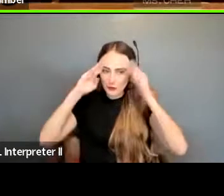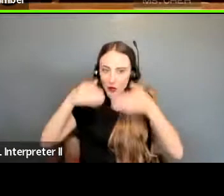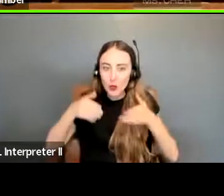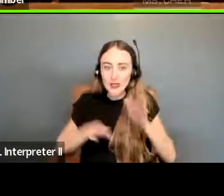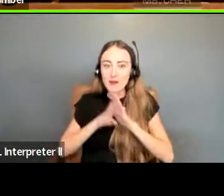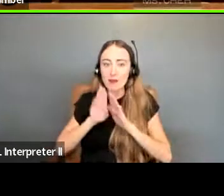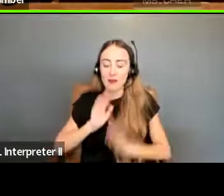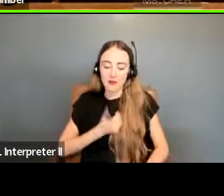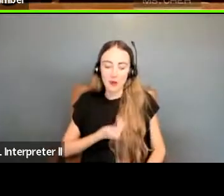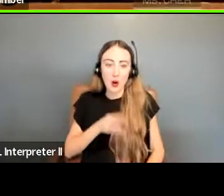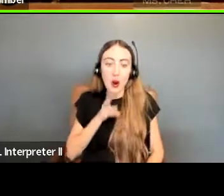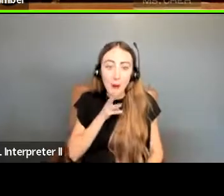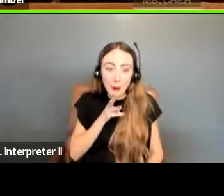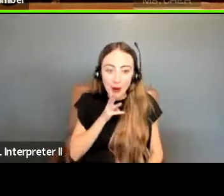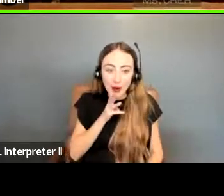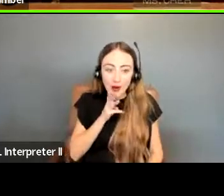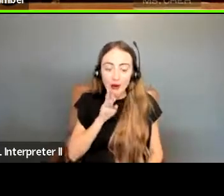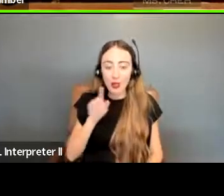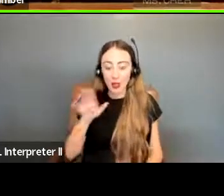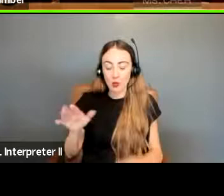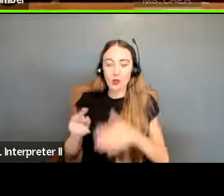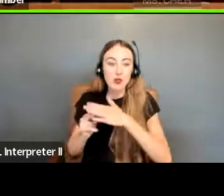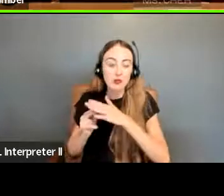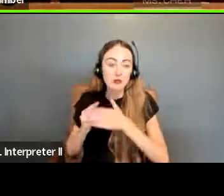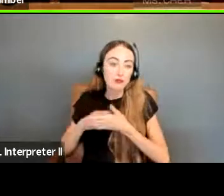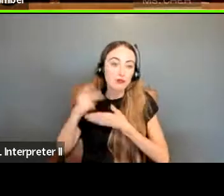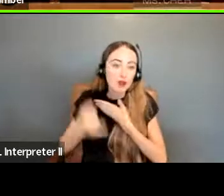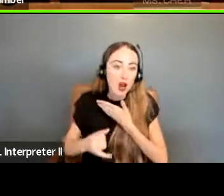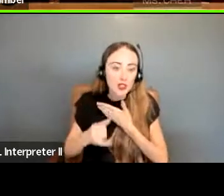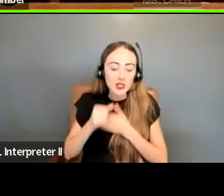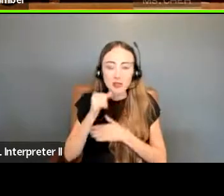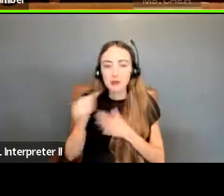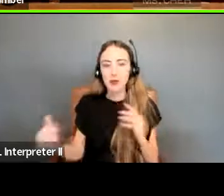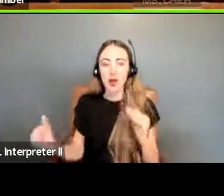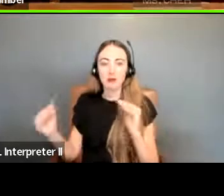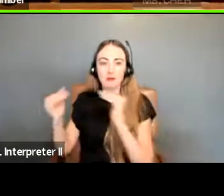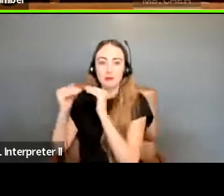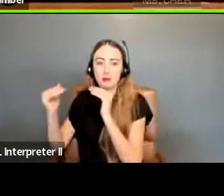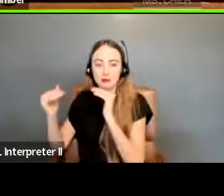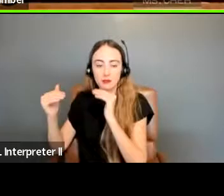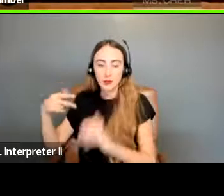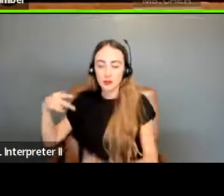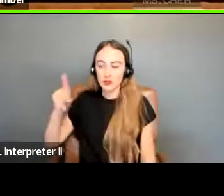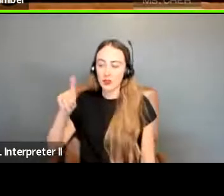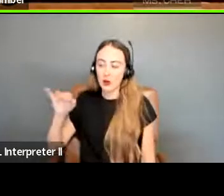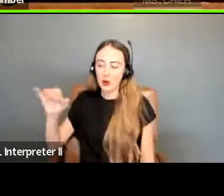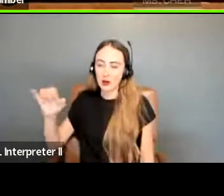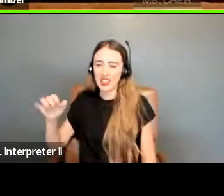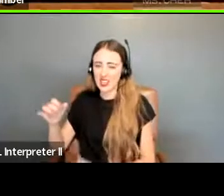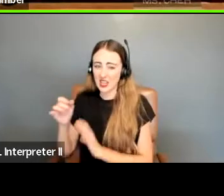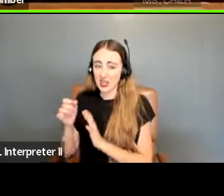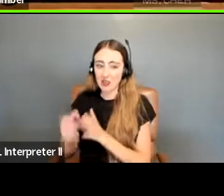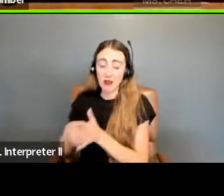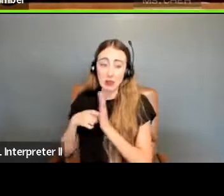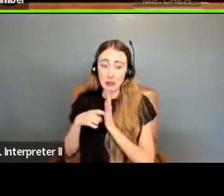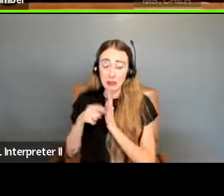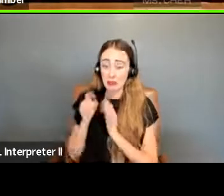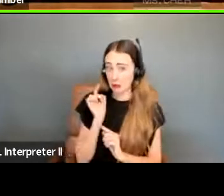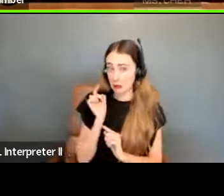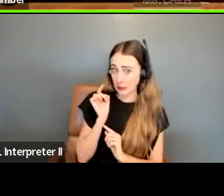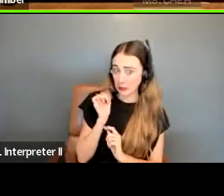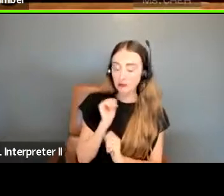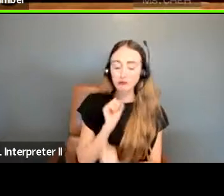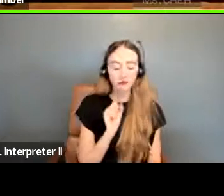our waterways, where those projects would not comport with DOEE's regulation. One more moment, please. Without